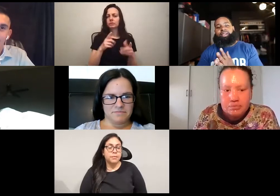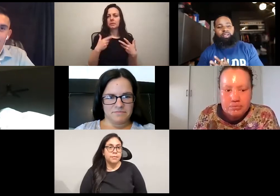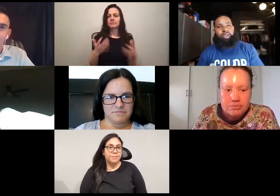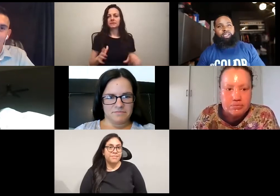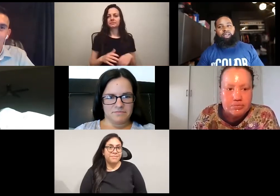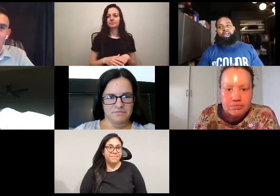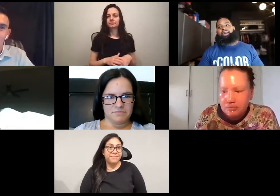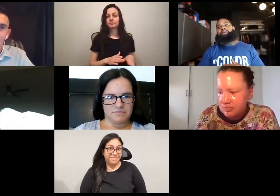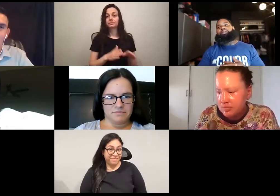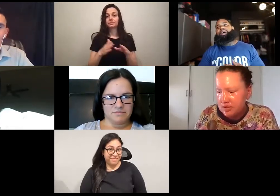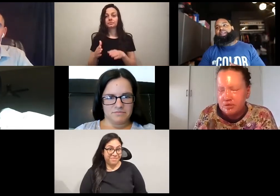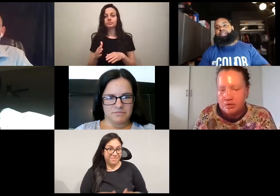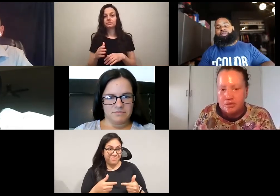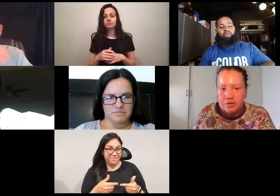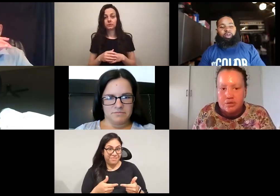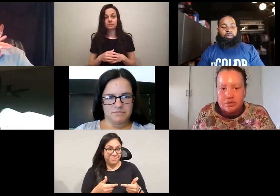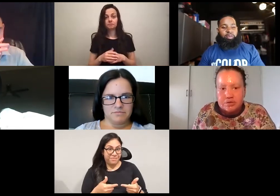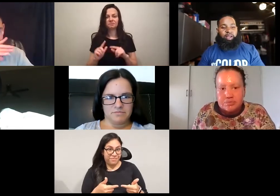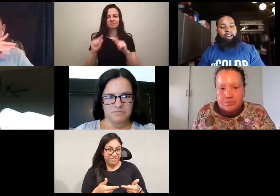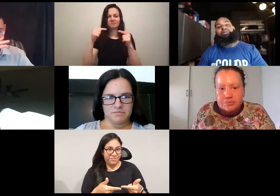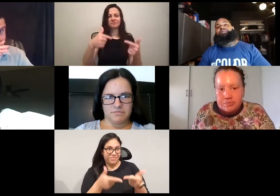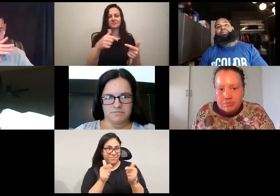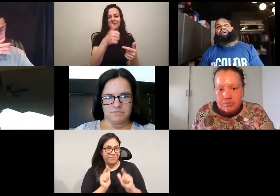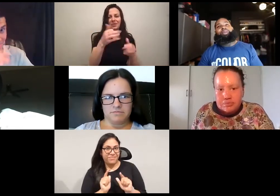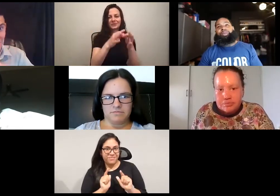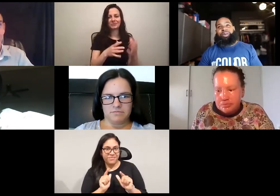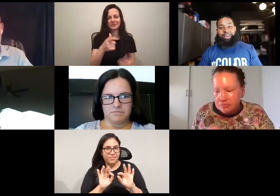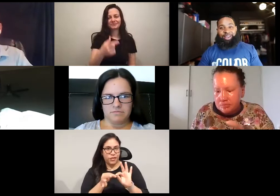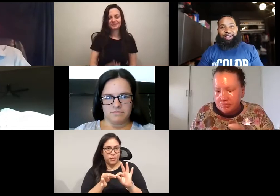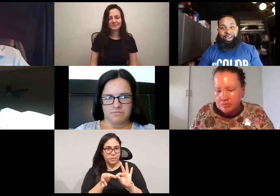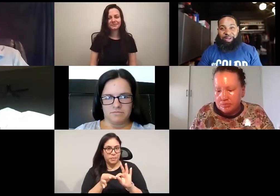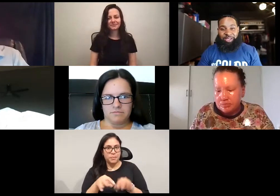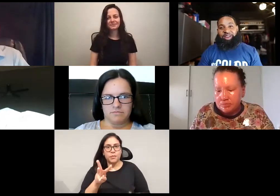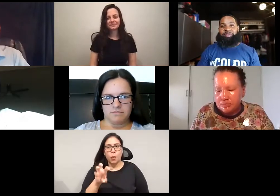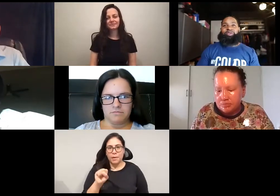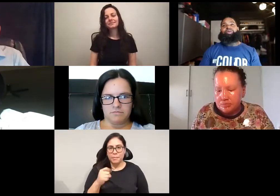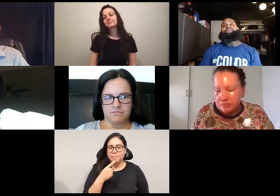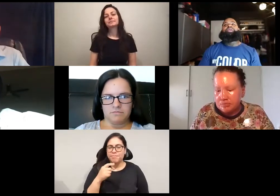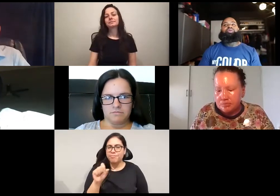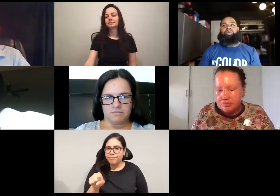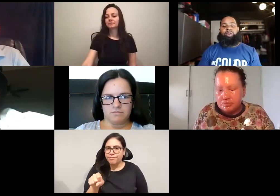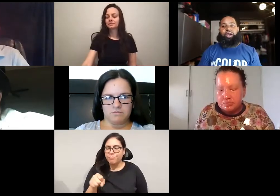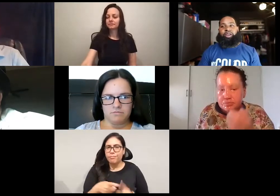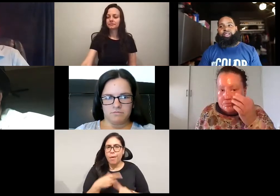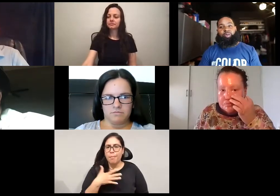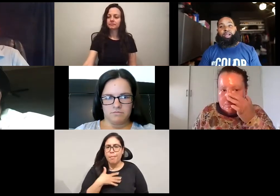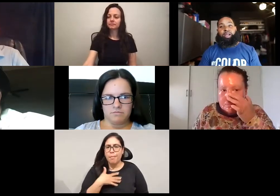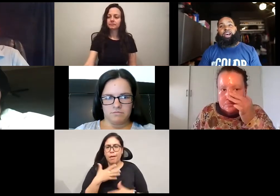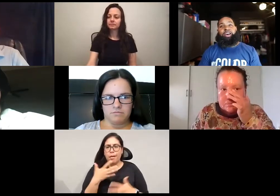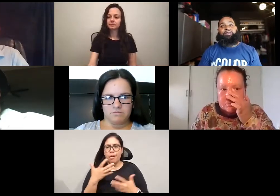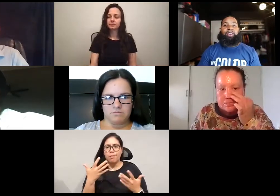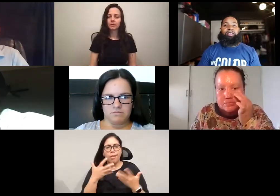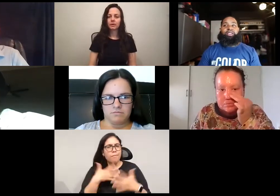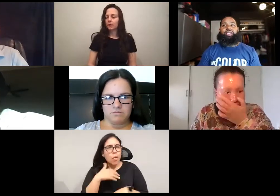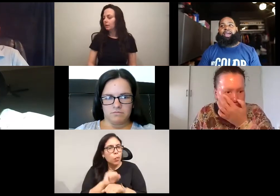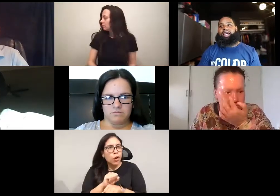Yes, this is Wesley. At least from a lot of my work and a lot of my travels going to rural areas, what I